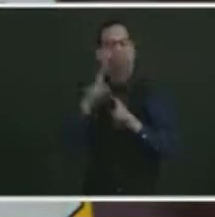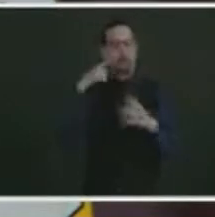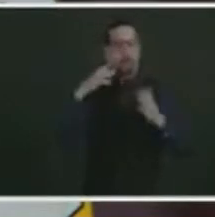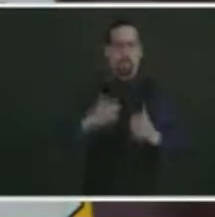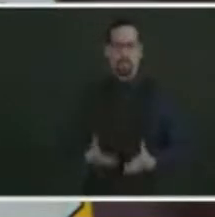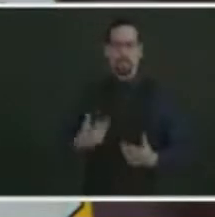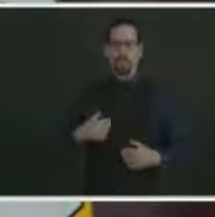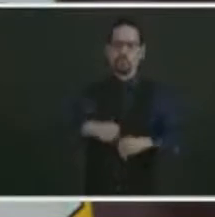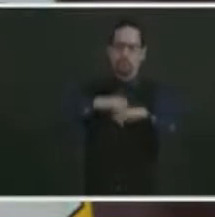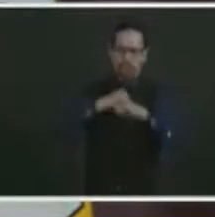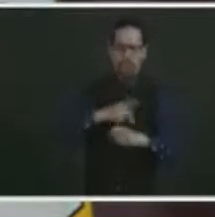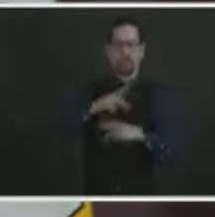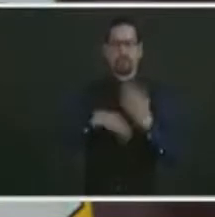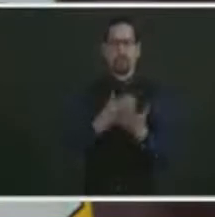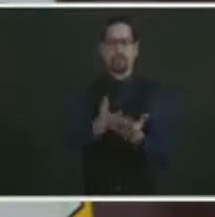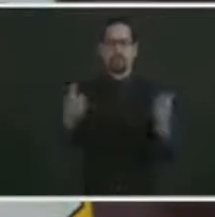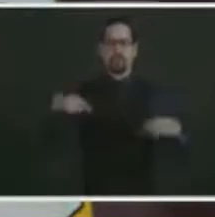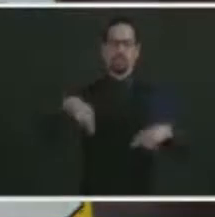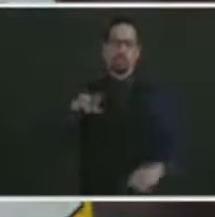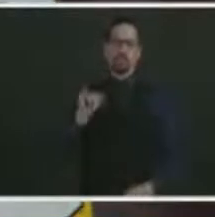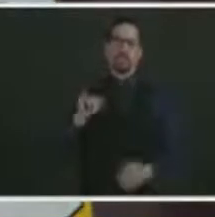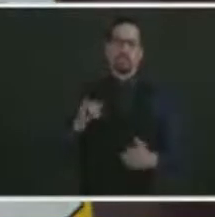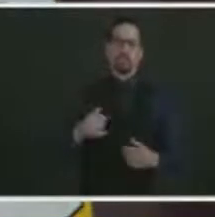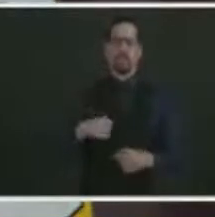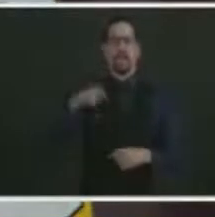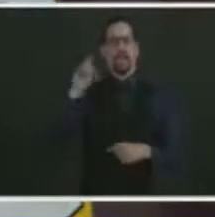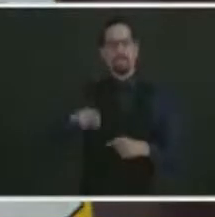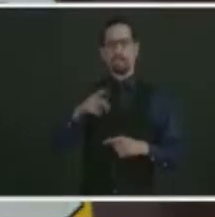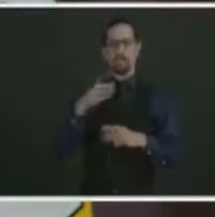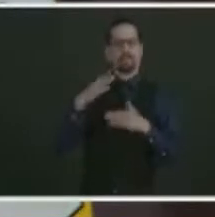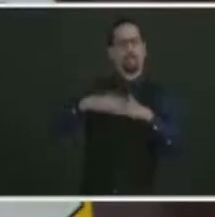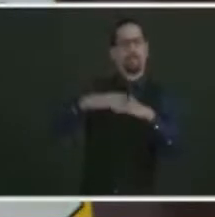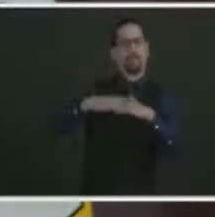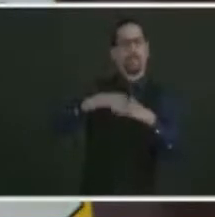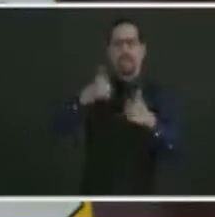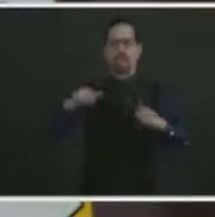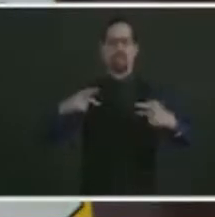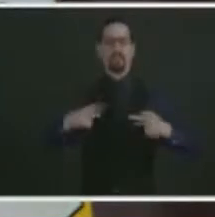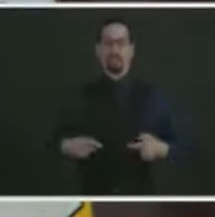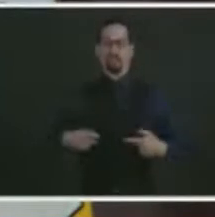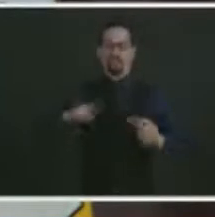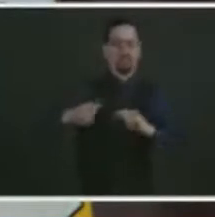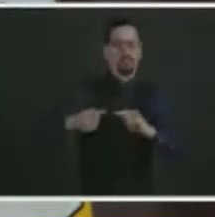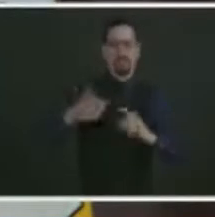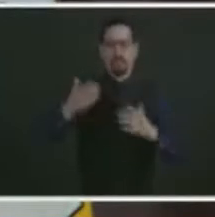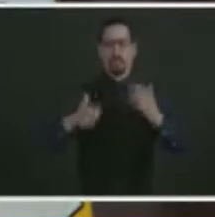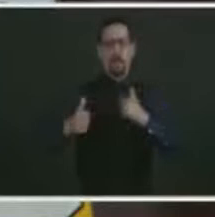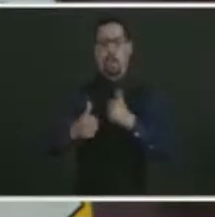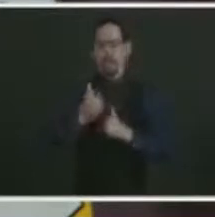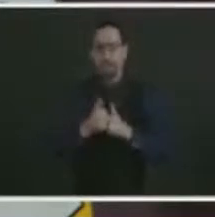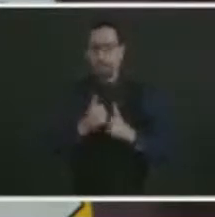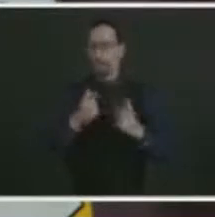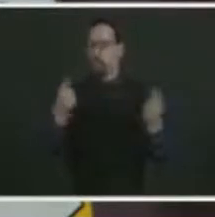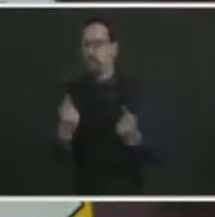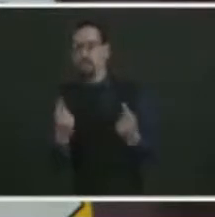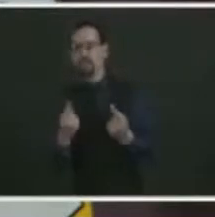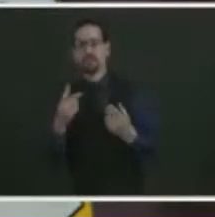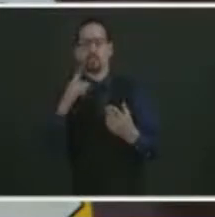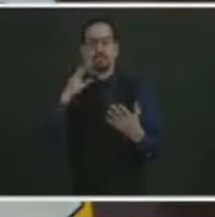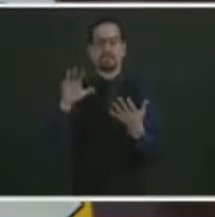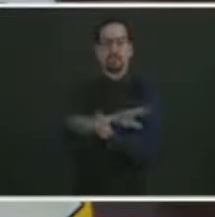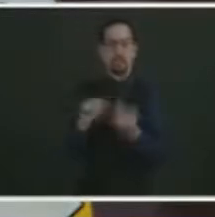if it happens, we minimize physical injury, physical harm, a loss of property,